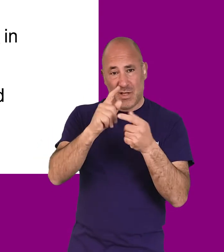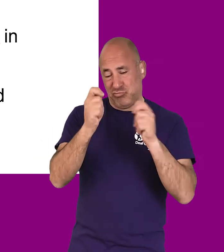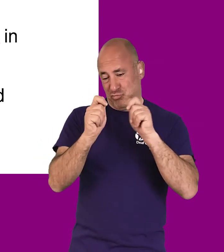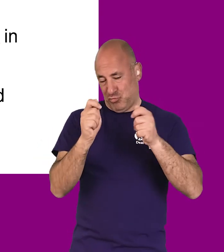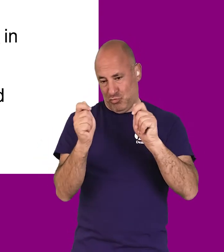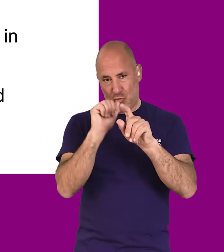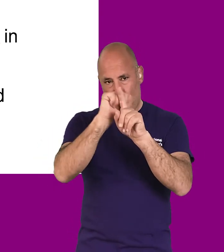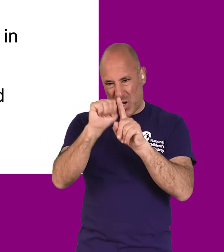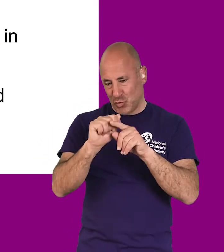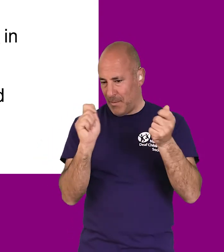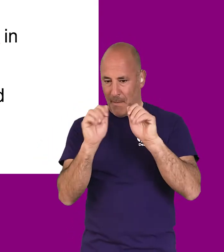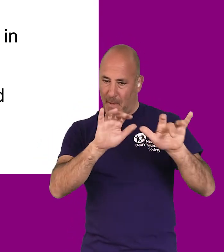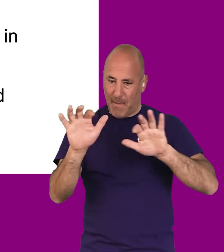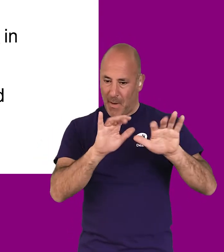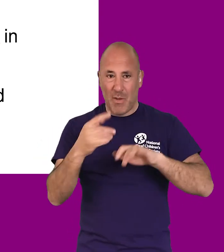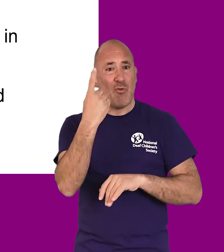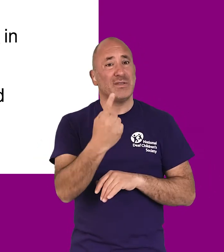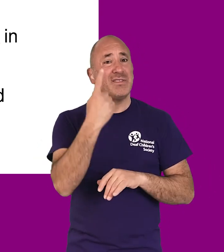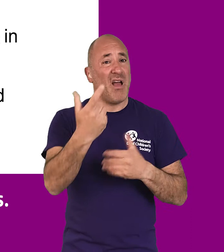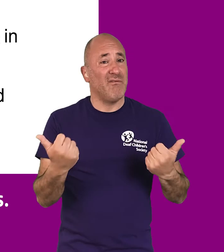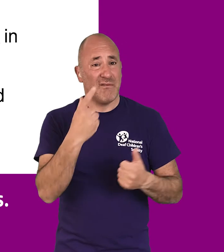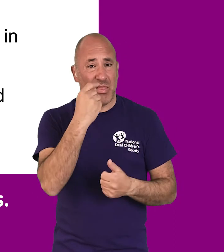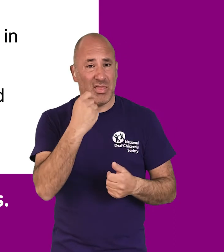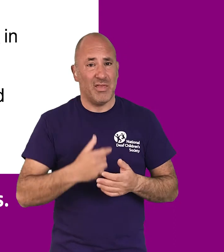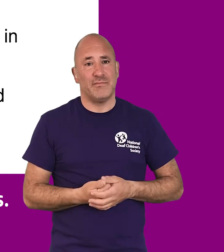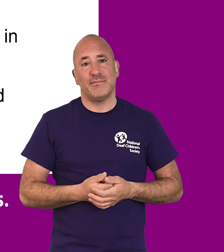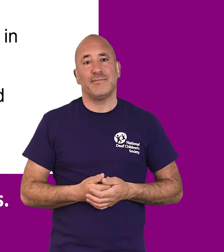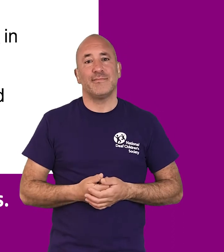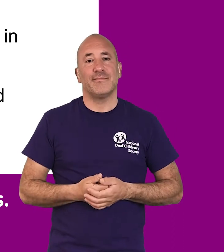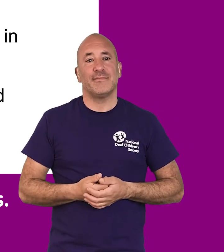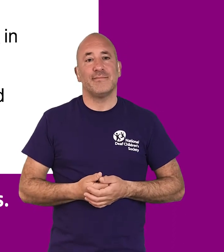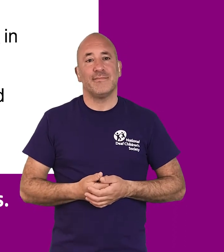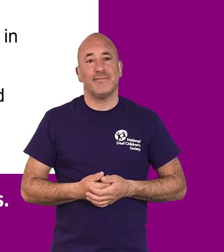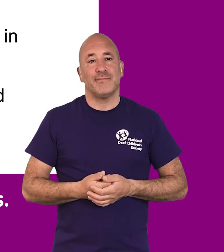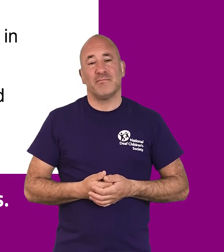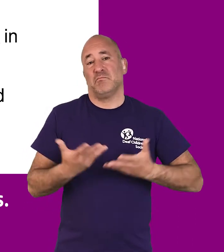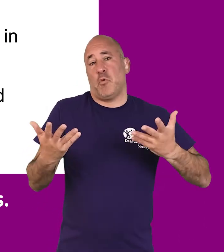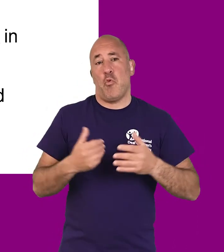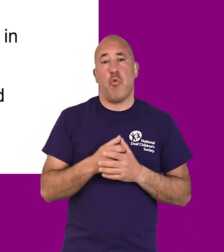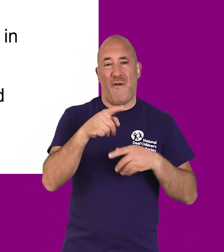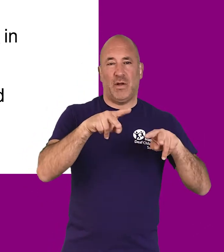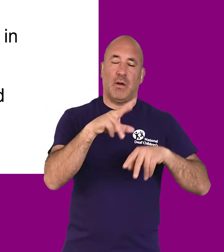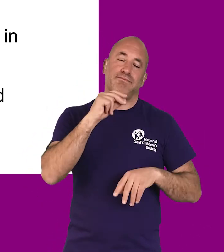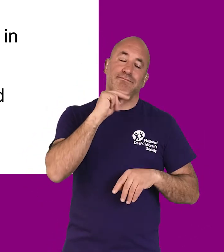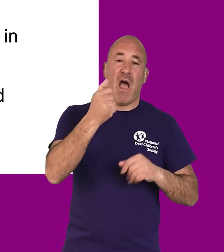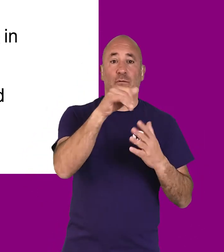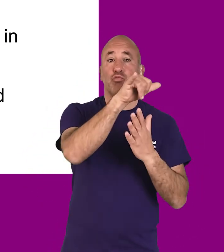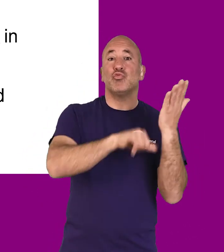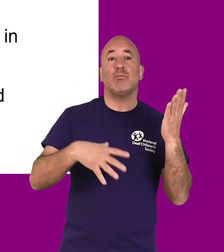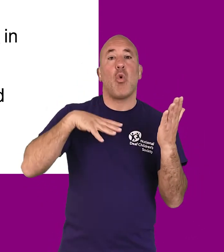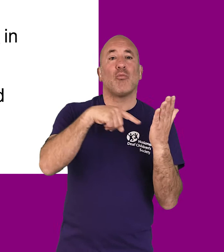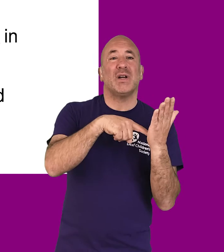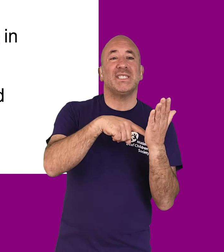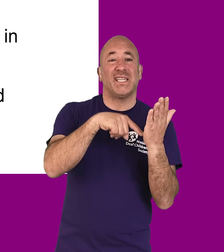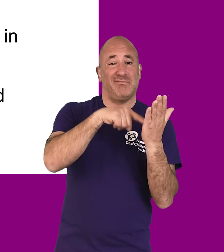access the transcription within YouTube and make your own corrections to this. Alternatively, if you